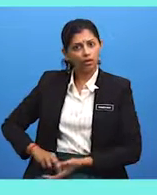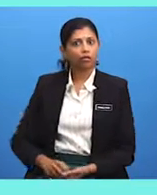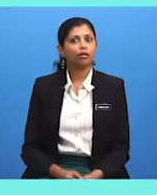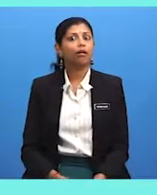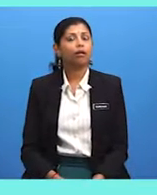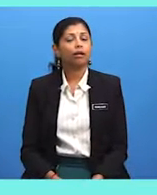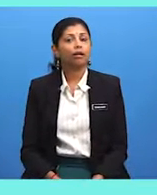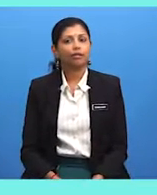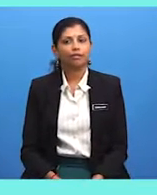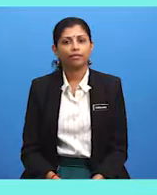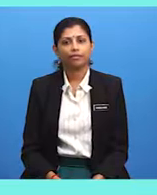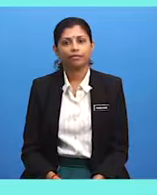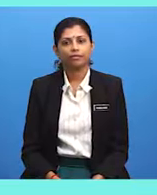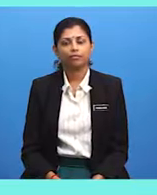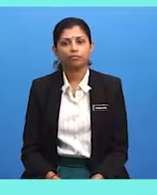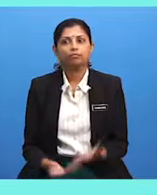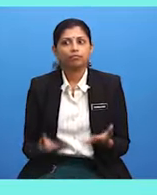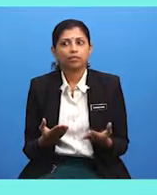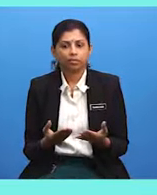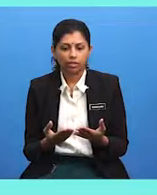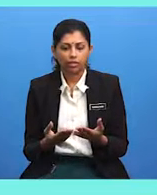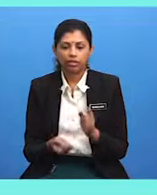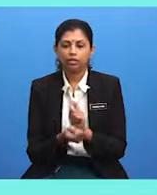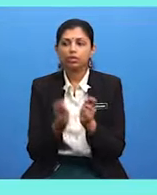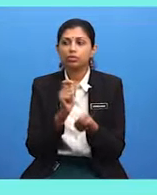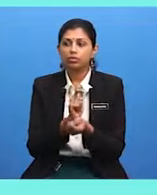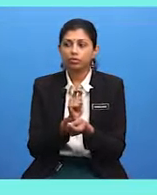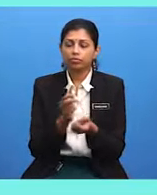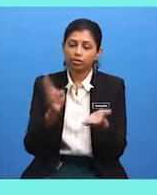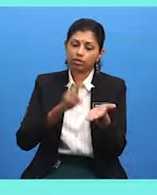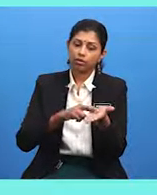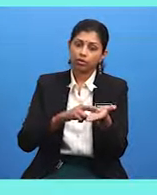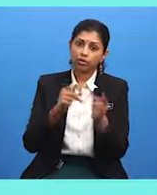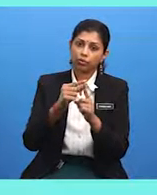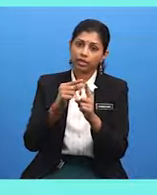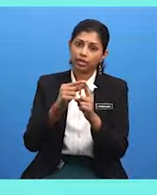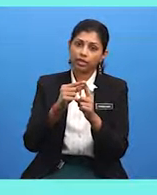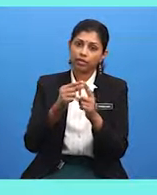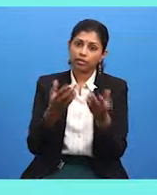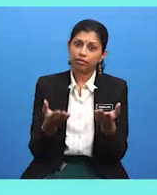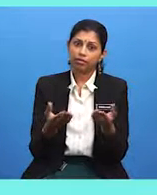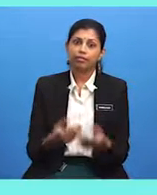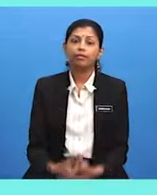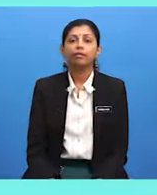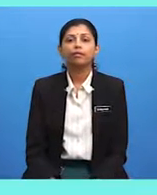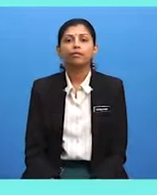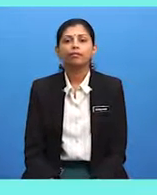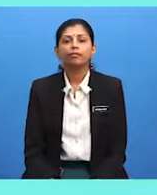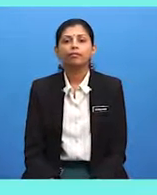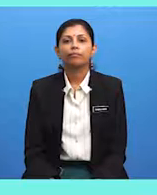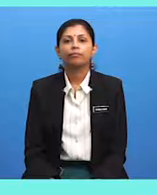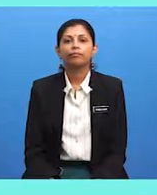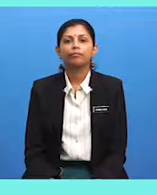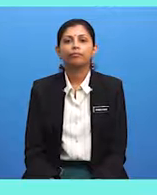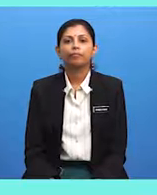Sometimes, the word is substituted by its pronoun. In this case, they and